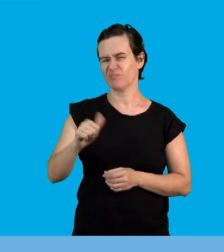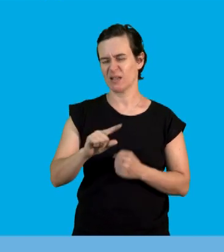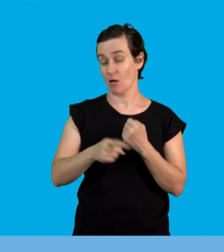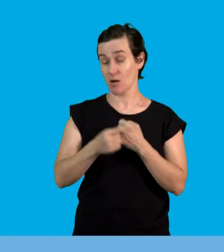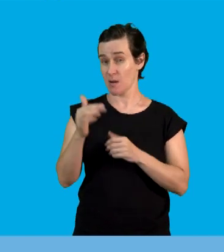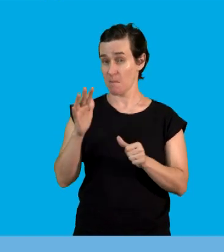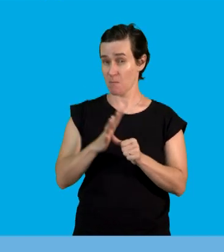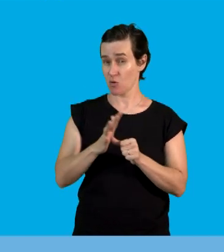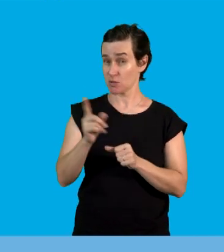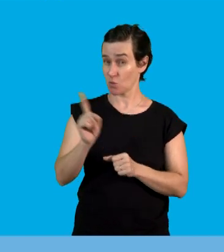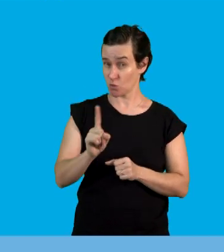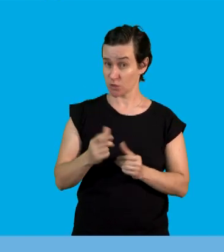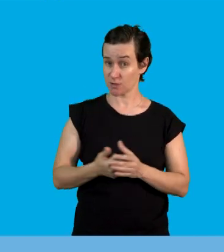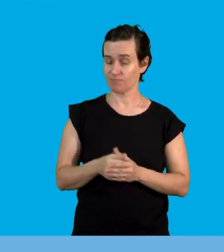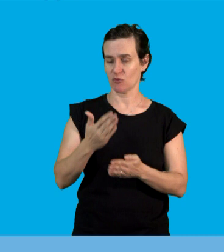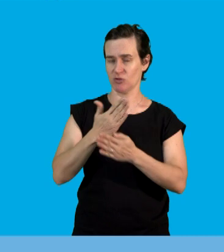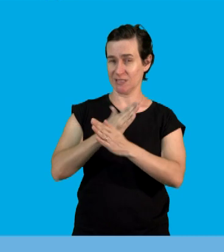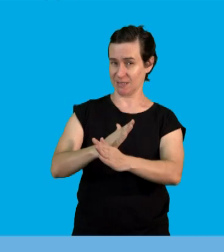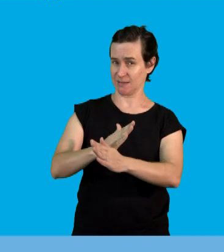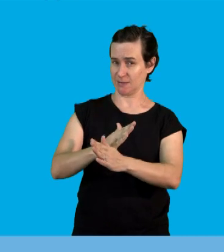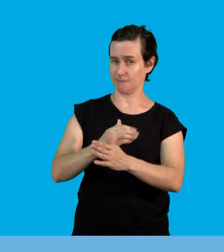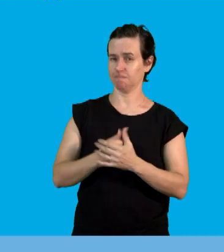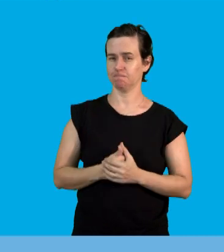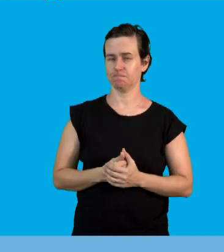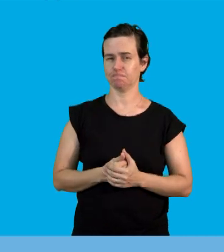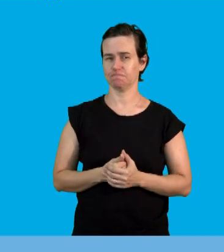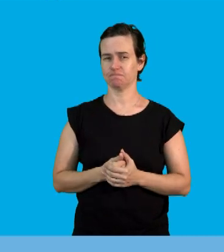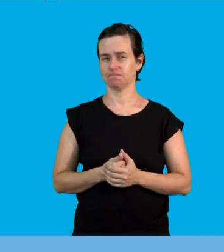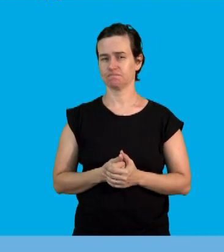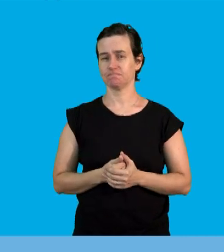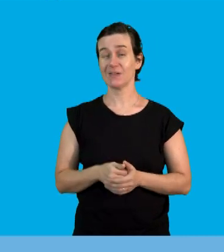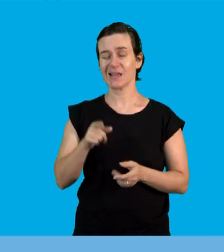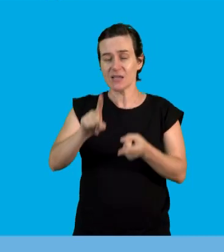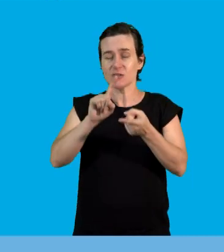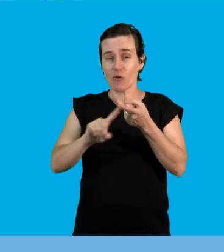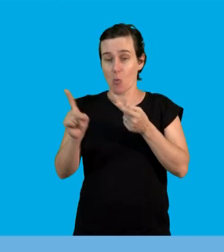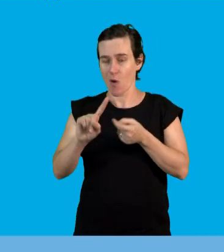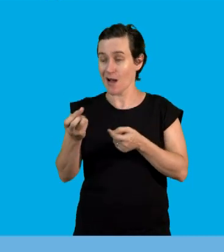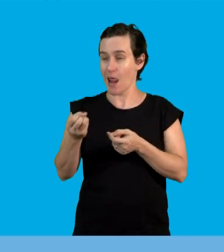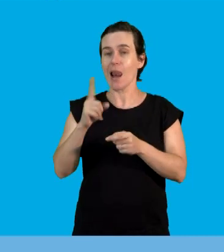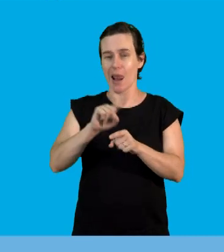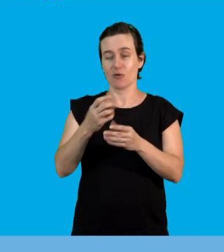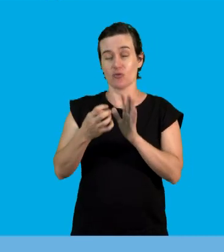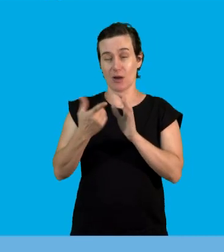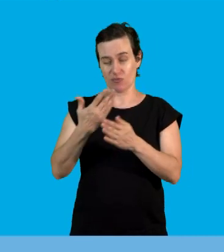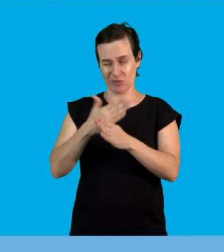and then lastly, we need to talk about the resistance. This is coming from the resistors that we're adding